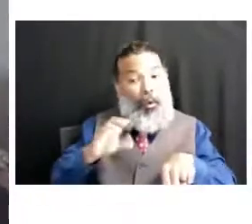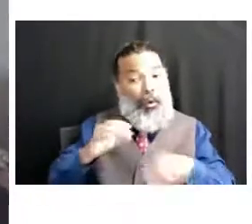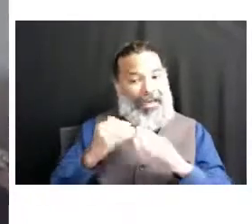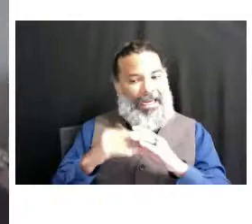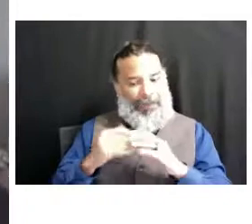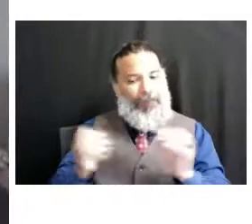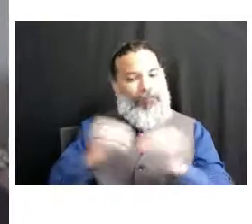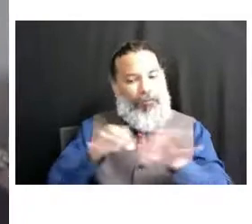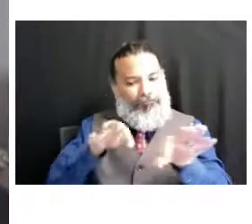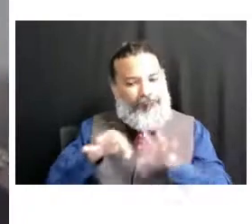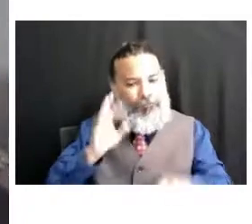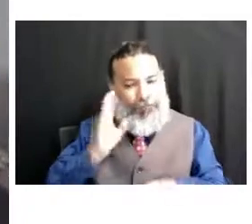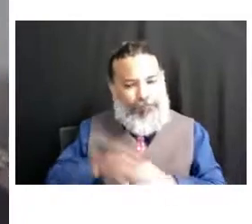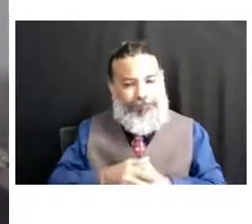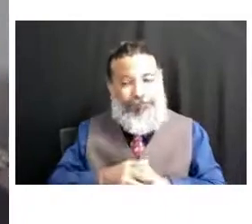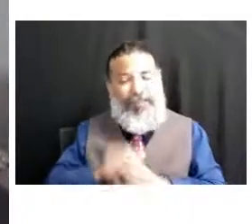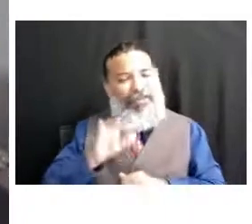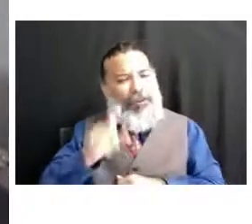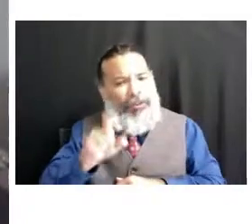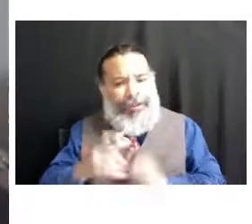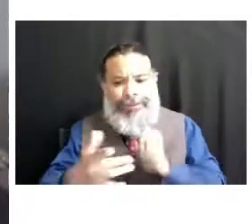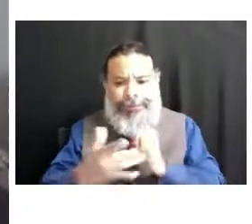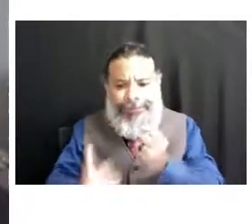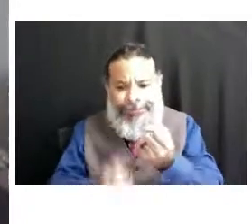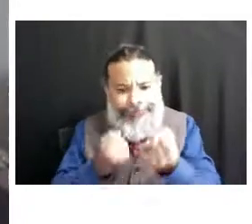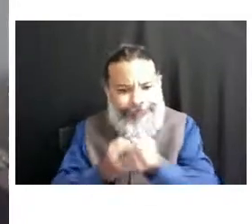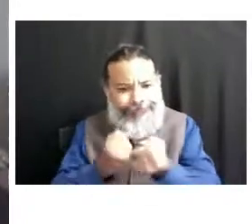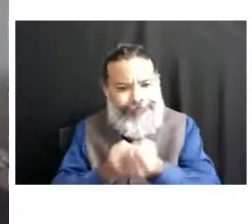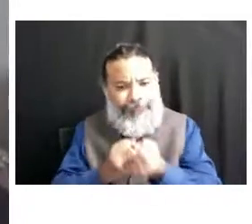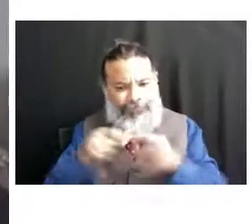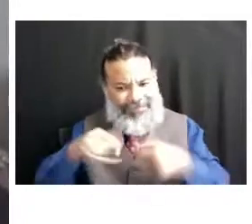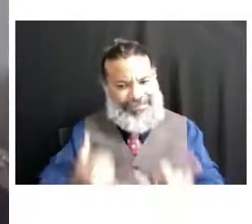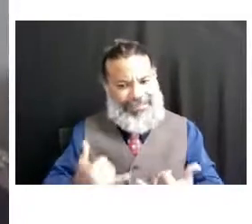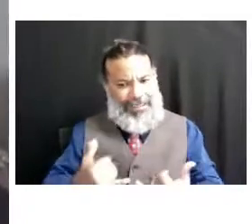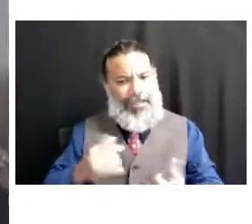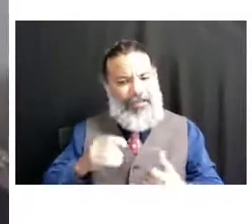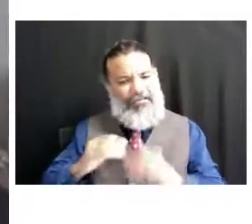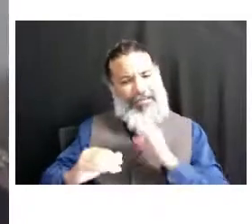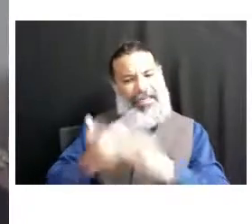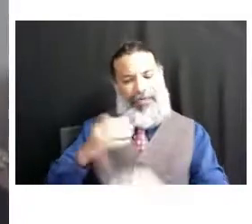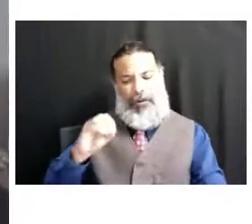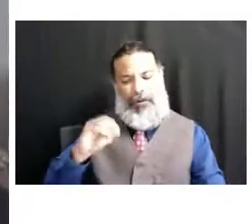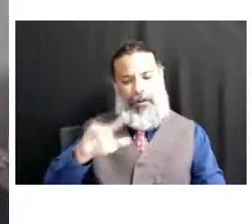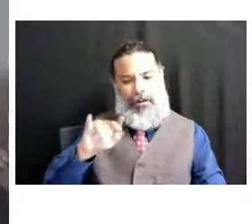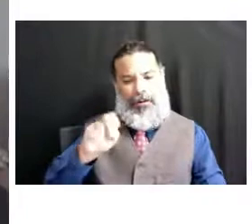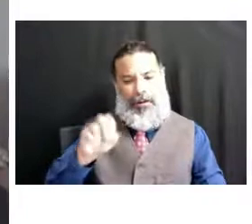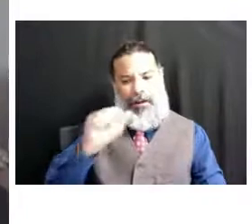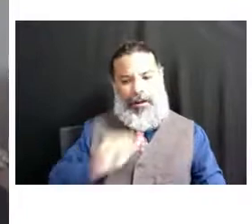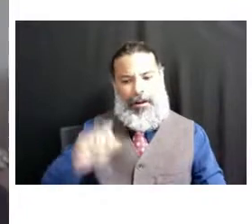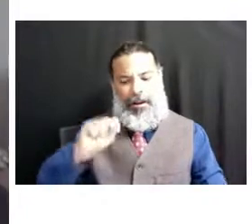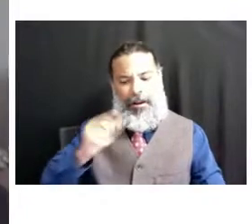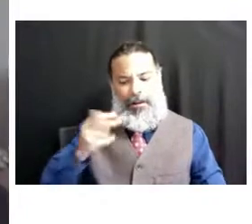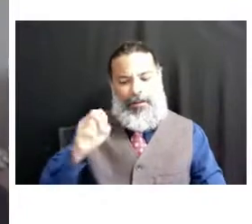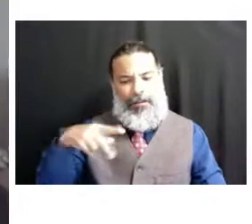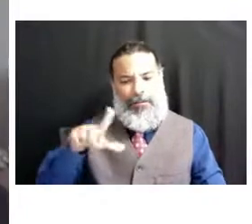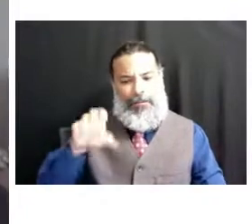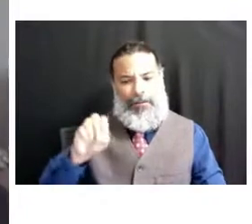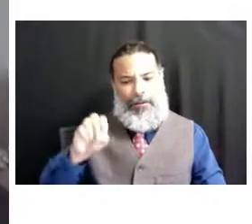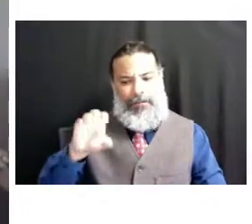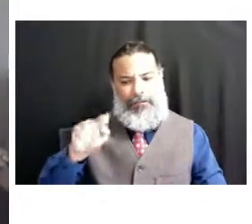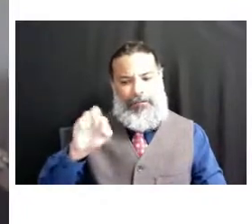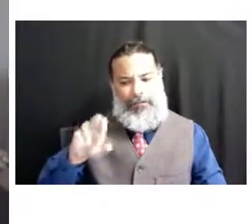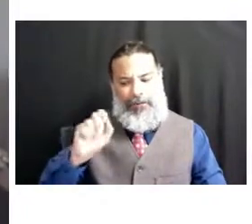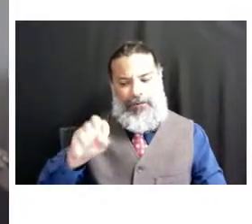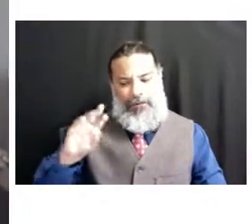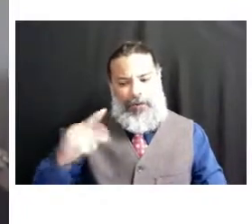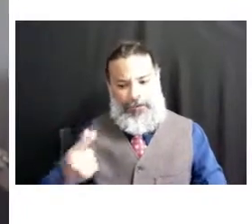further instructions. If you need any technical help with today's broadcast, you can email online at thepealecenter.org.